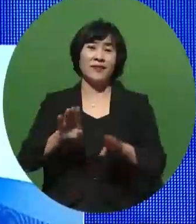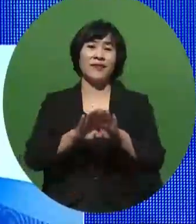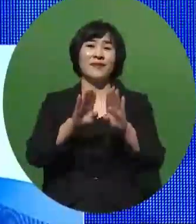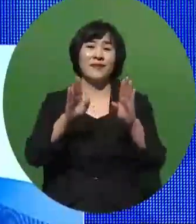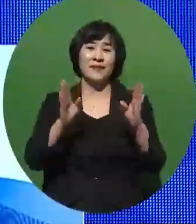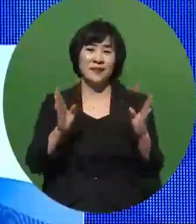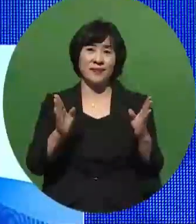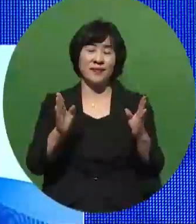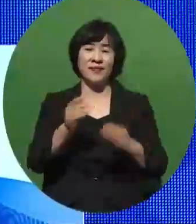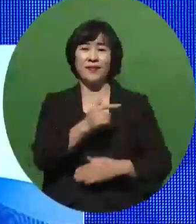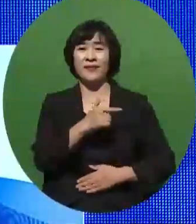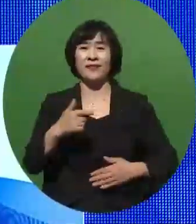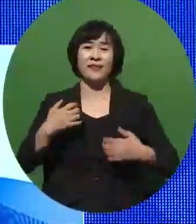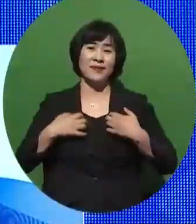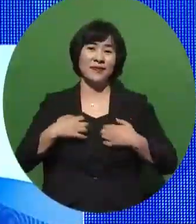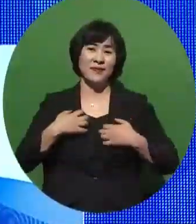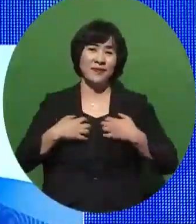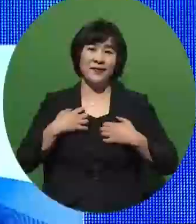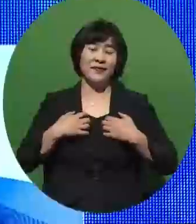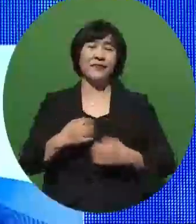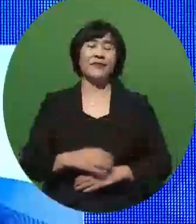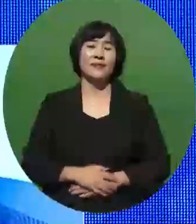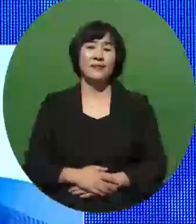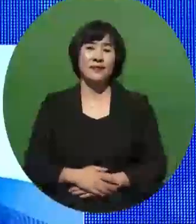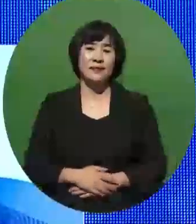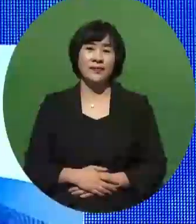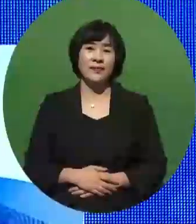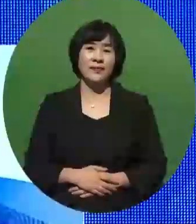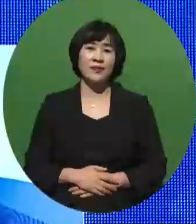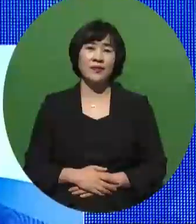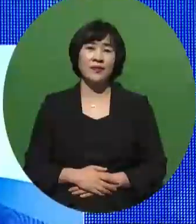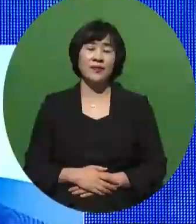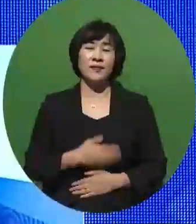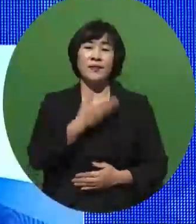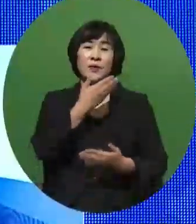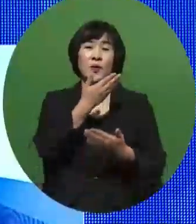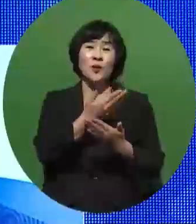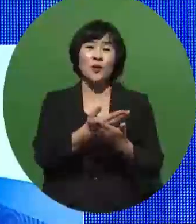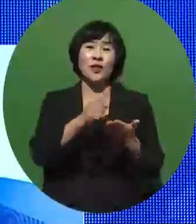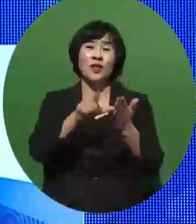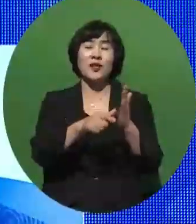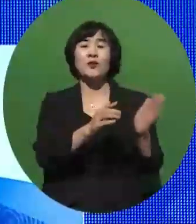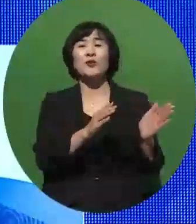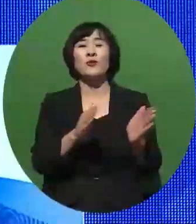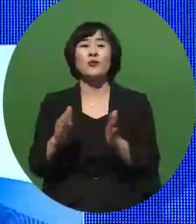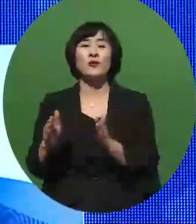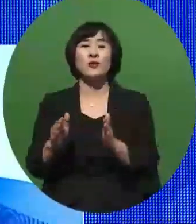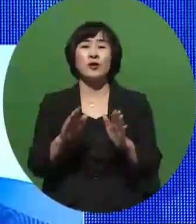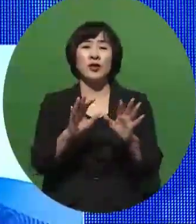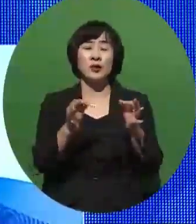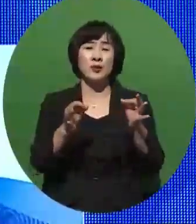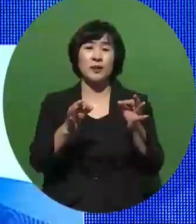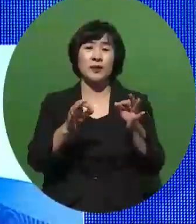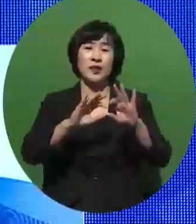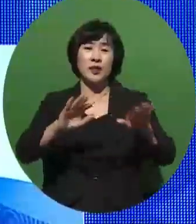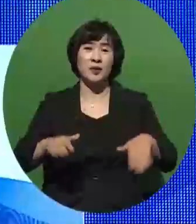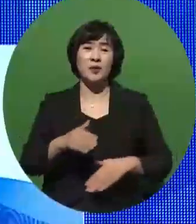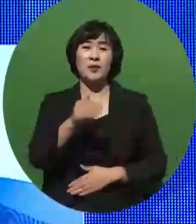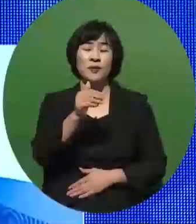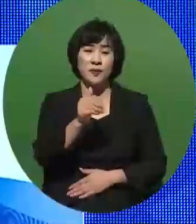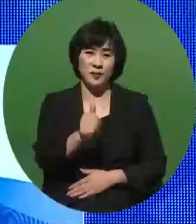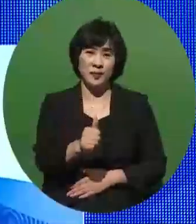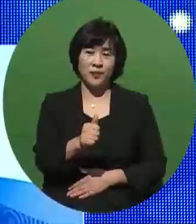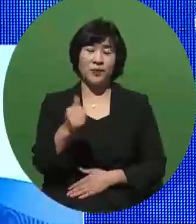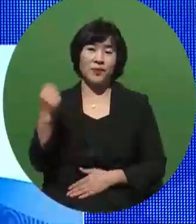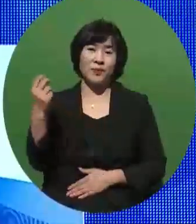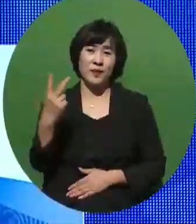Sinan, where Mr. Kim Dae-jung was born, and it is therefore very meaningful. First of all, I would like to